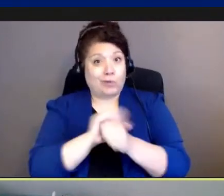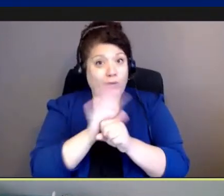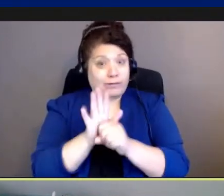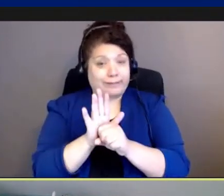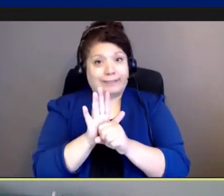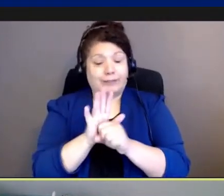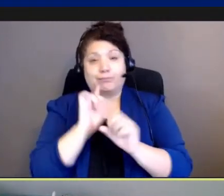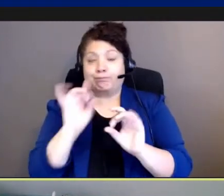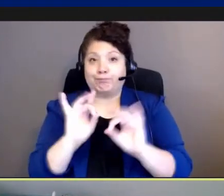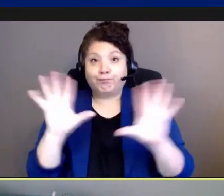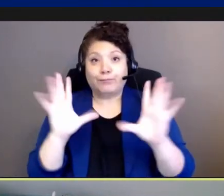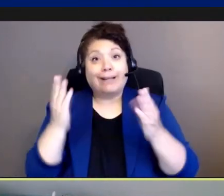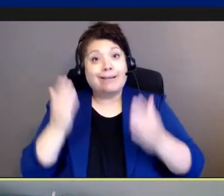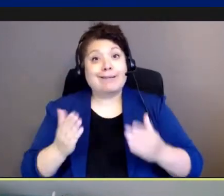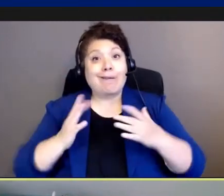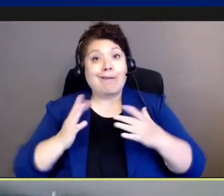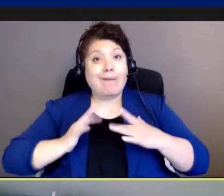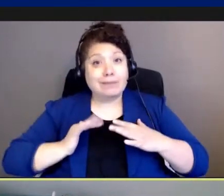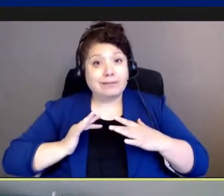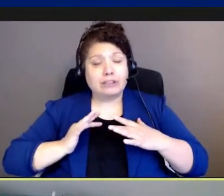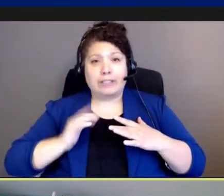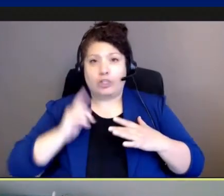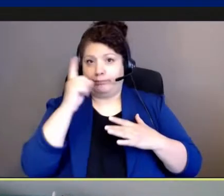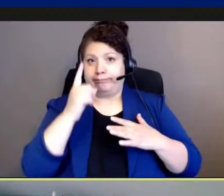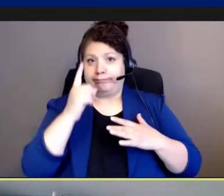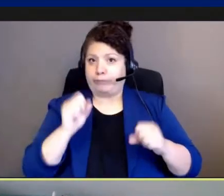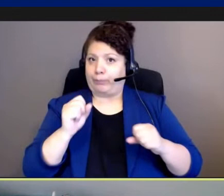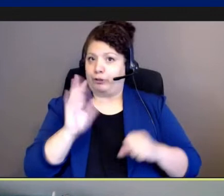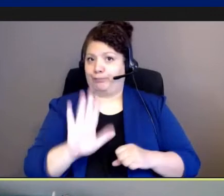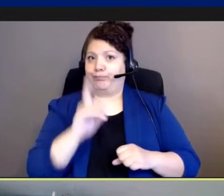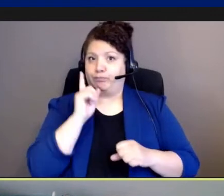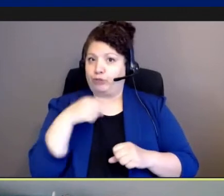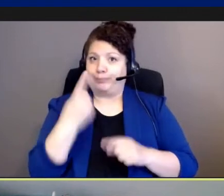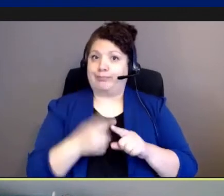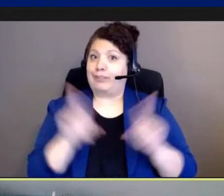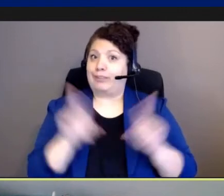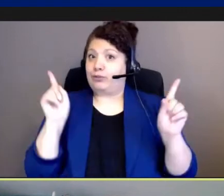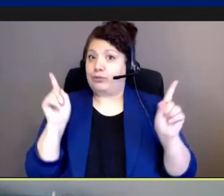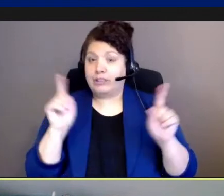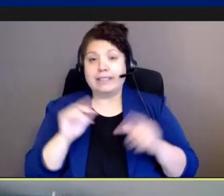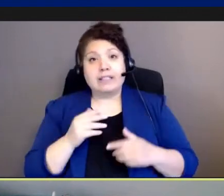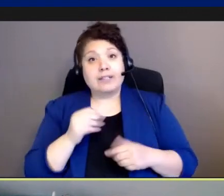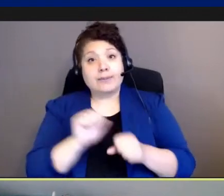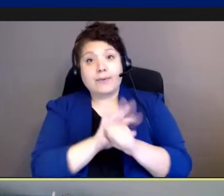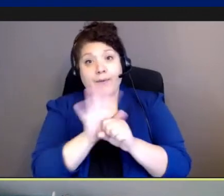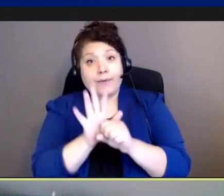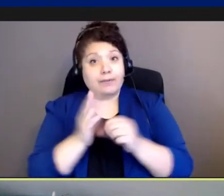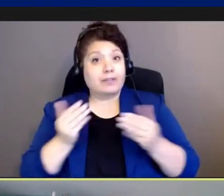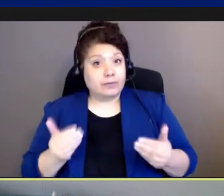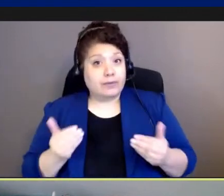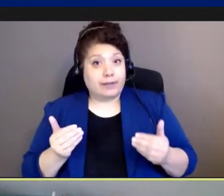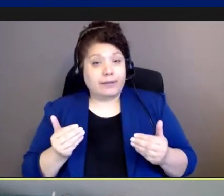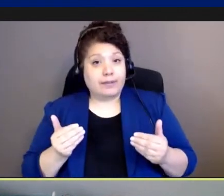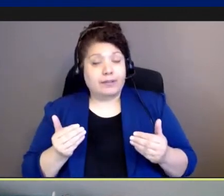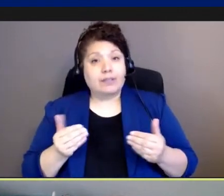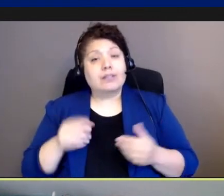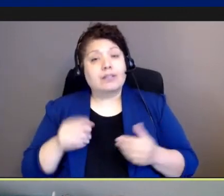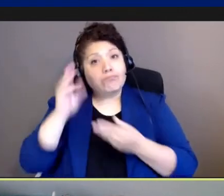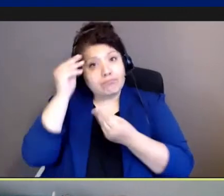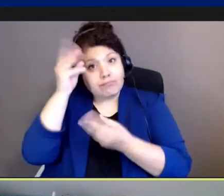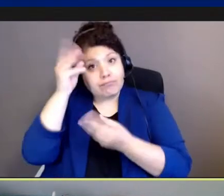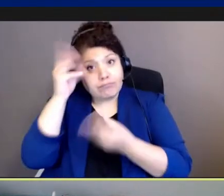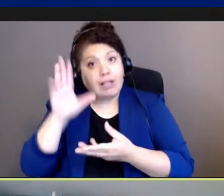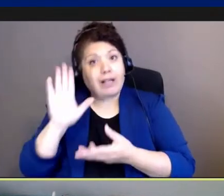going to look and feel different during the COVID-19 pandemic. Today's COVID-19 data is